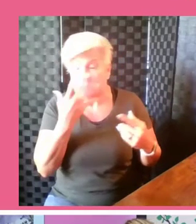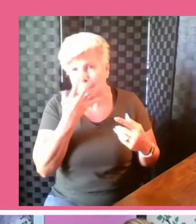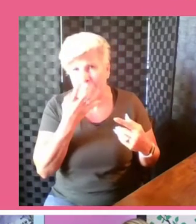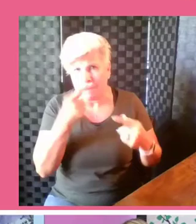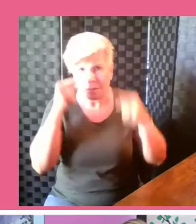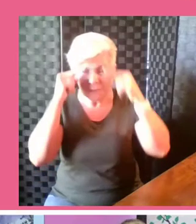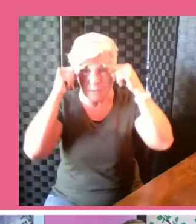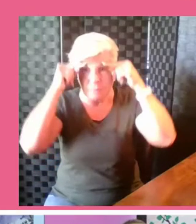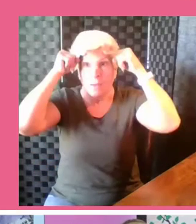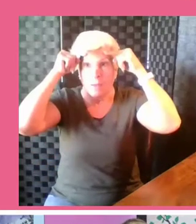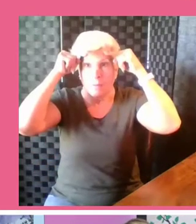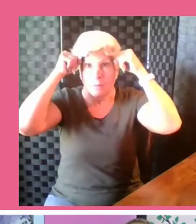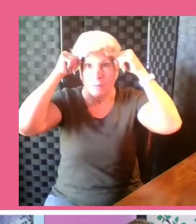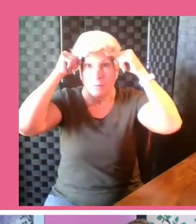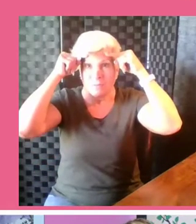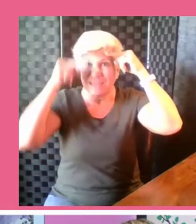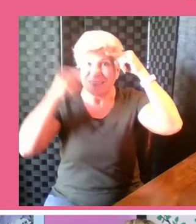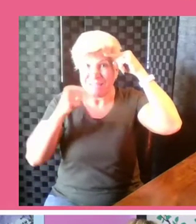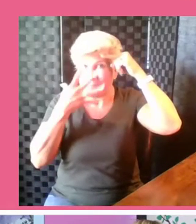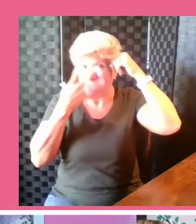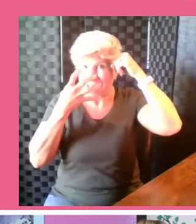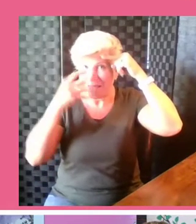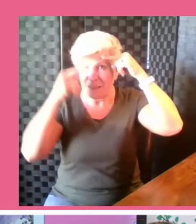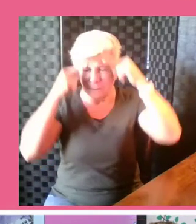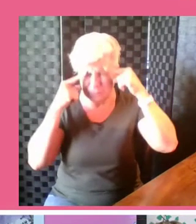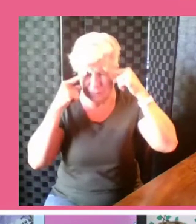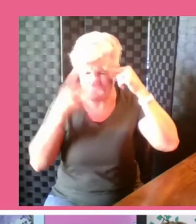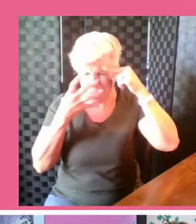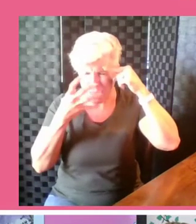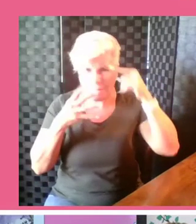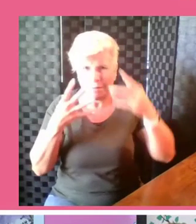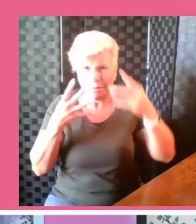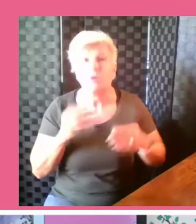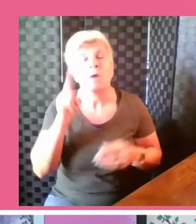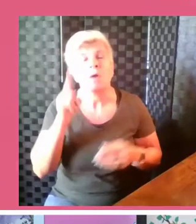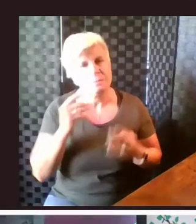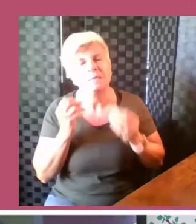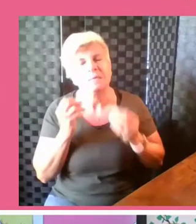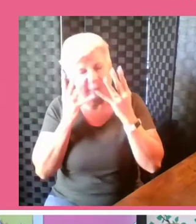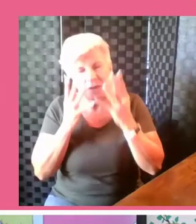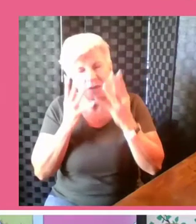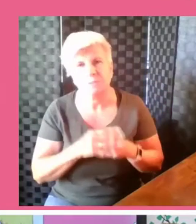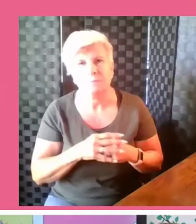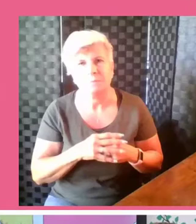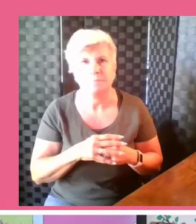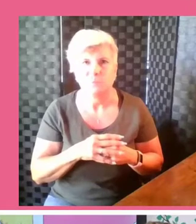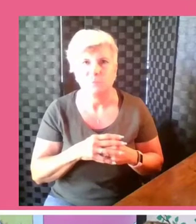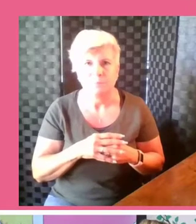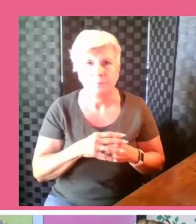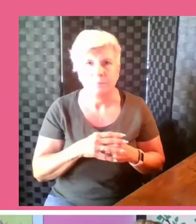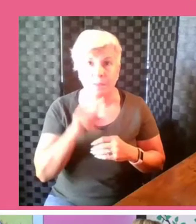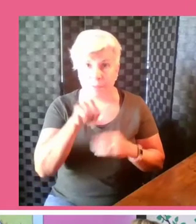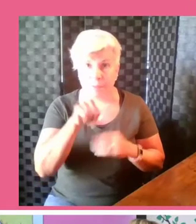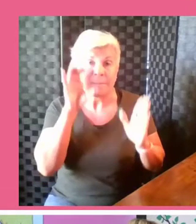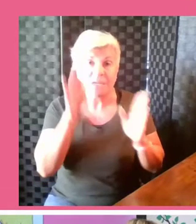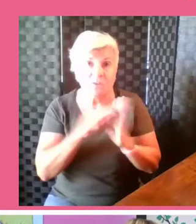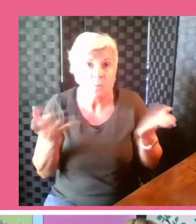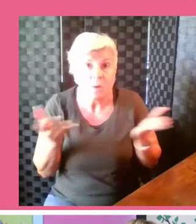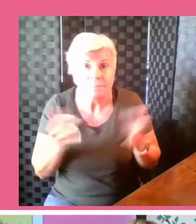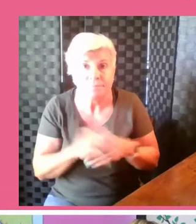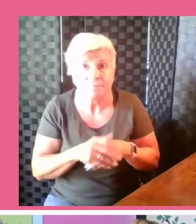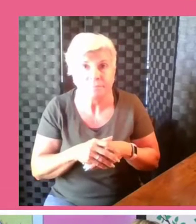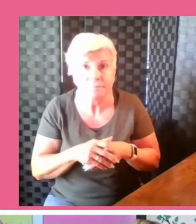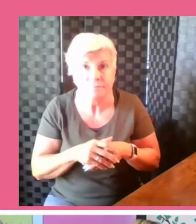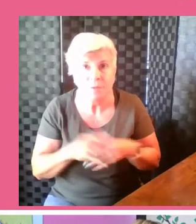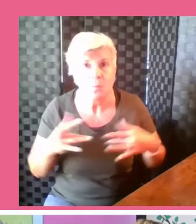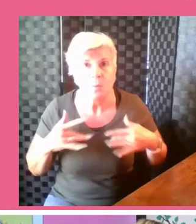angry because her eyebrows would be down like she was mad. So she has to be embarrassed. What about this picture? Using